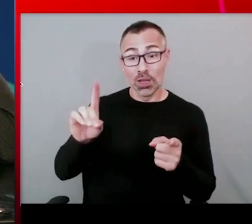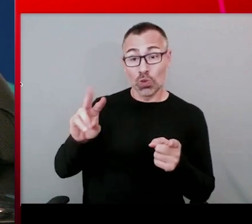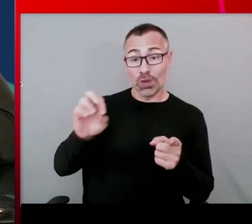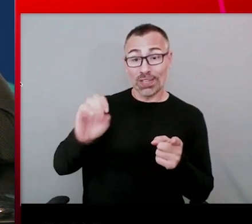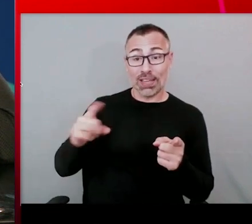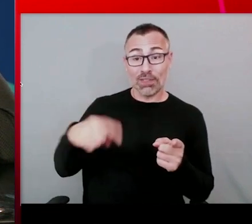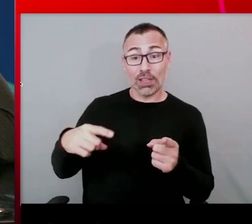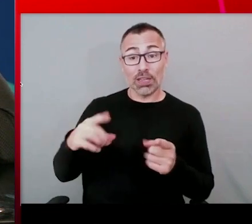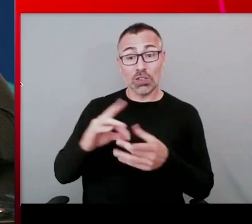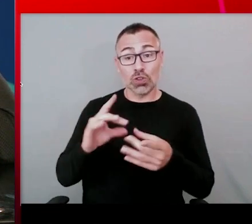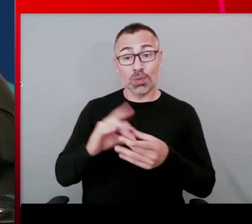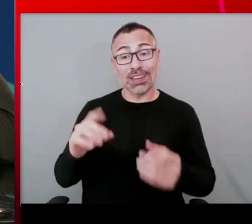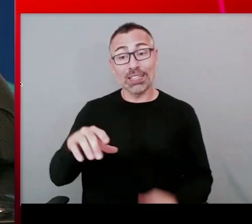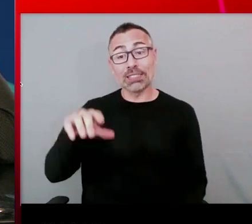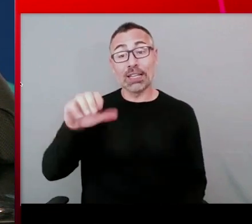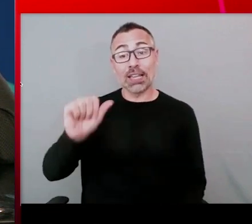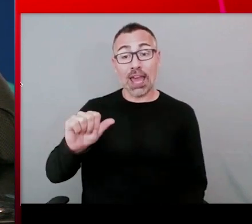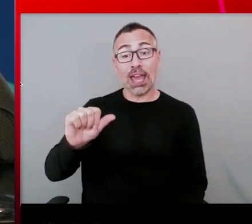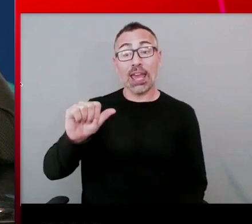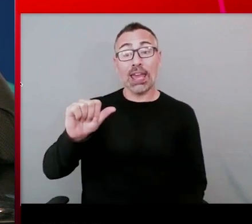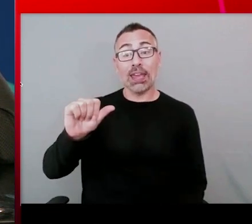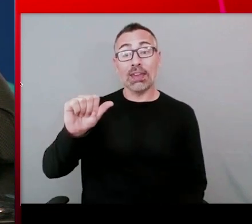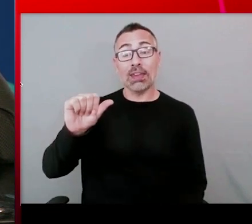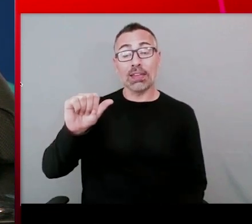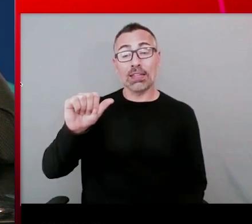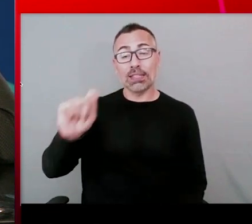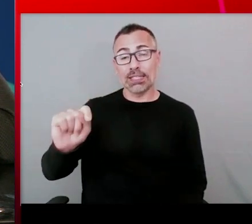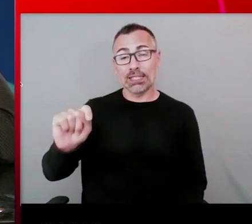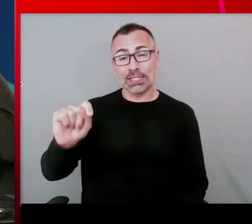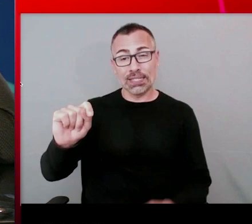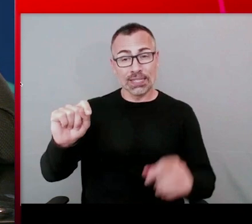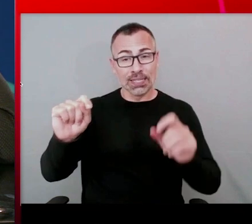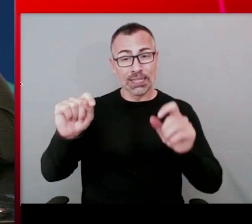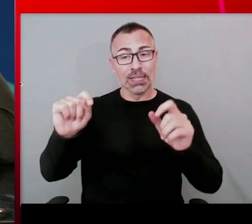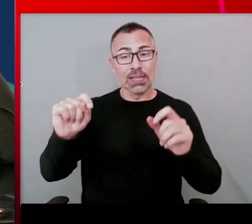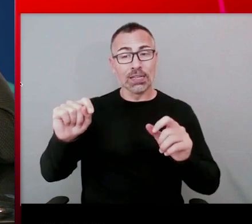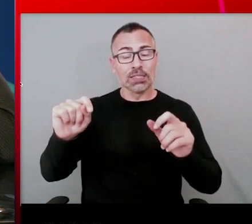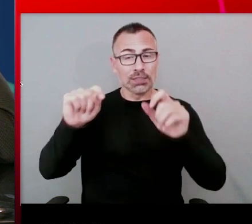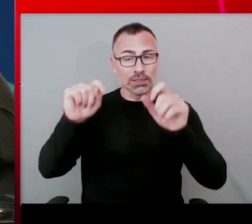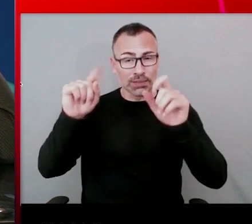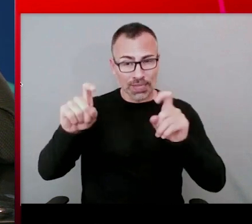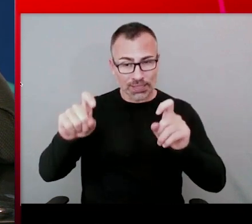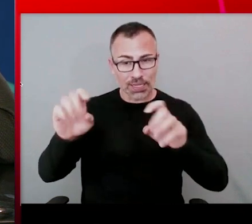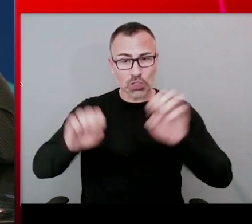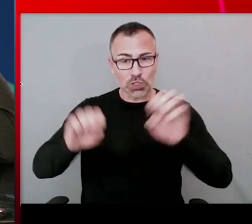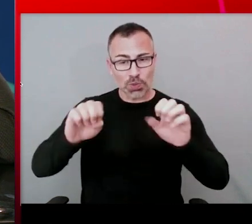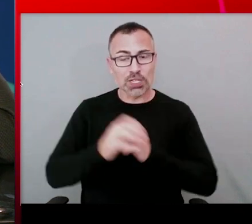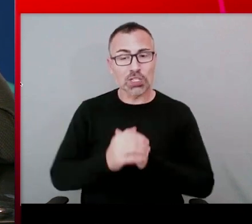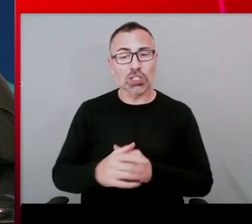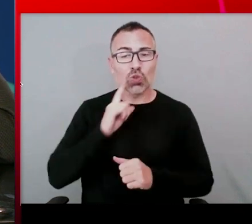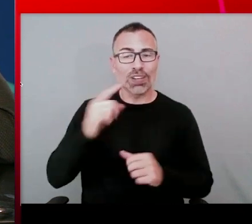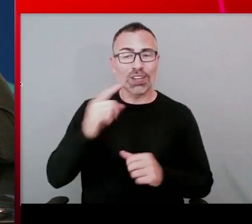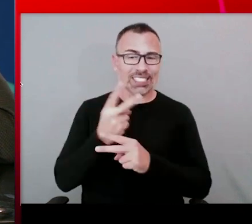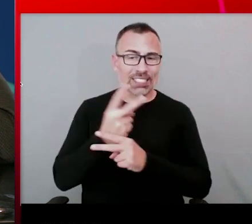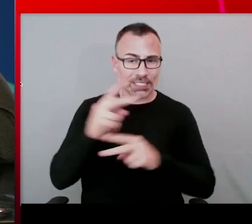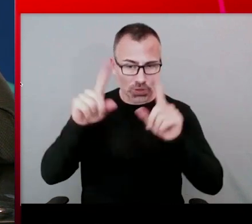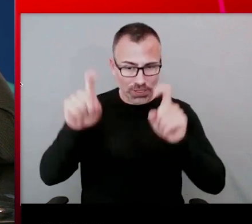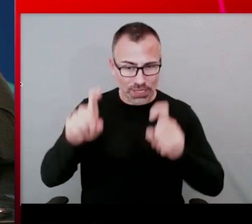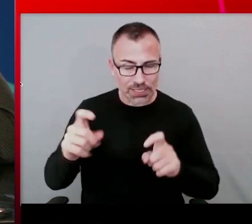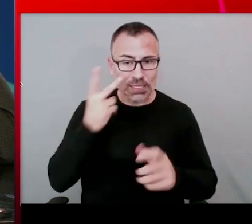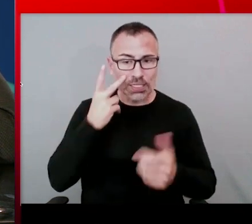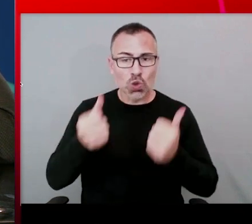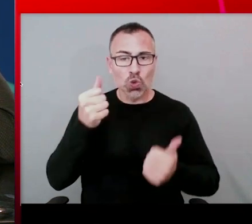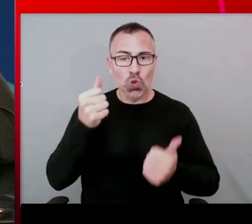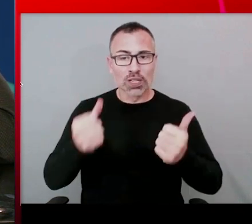testing experimentation. So you run a statistical test about what's better than the other. But as an